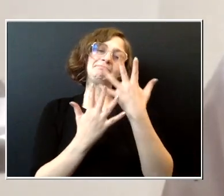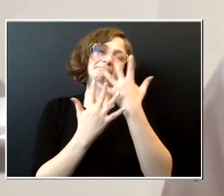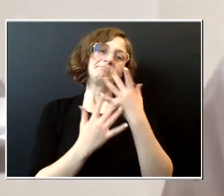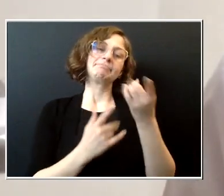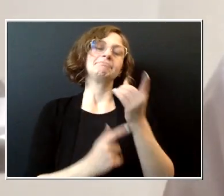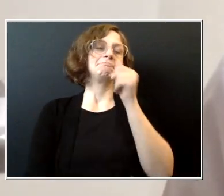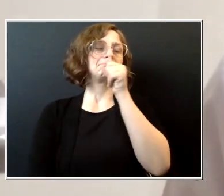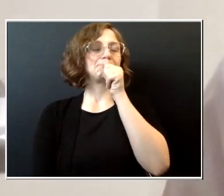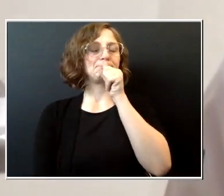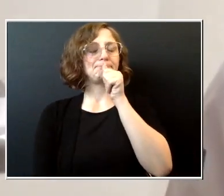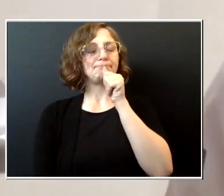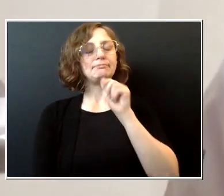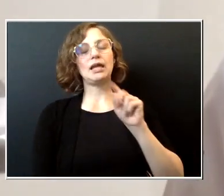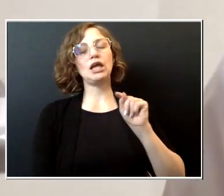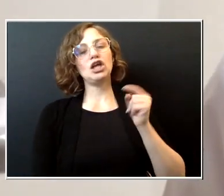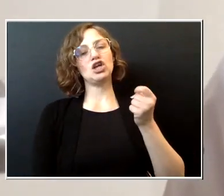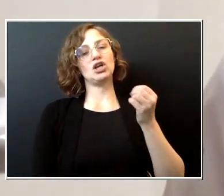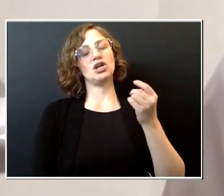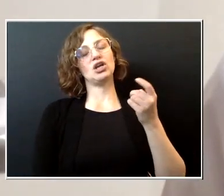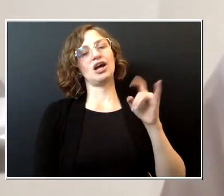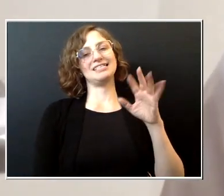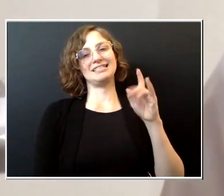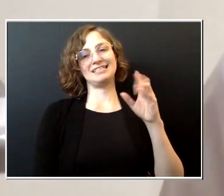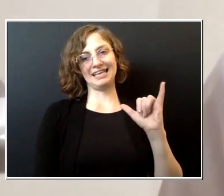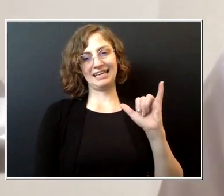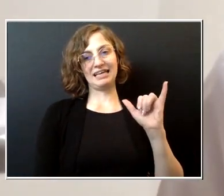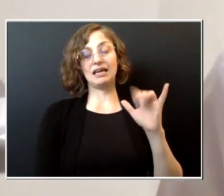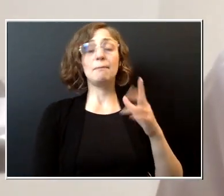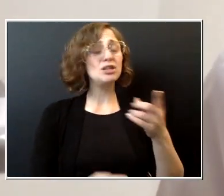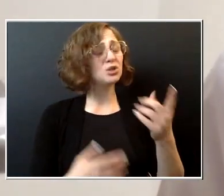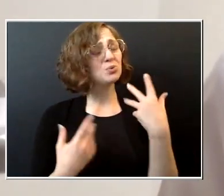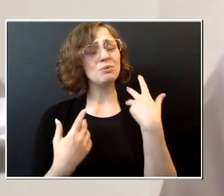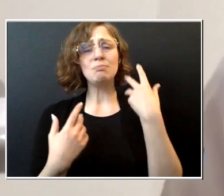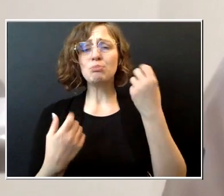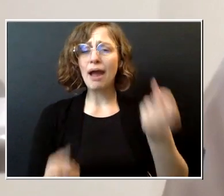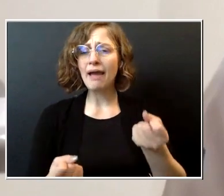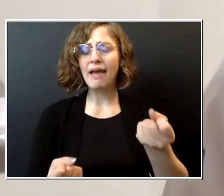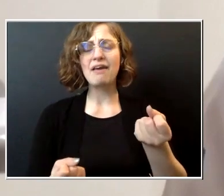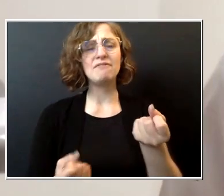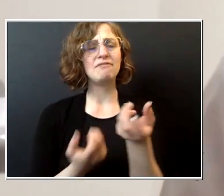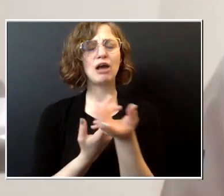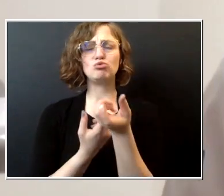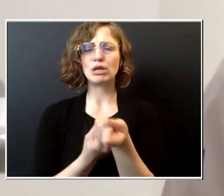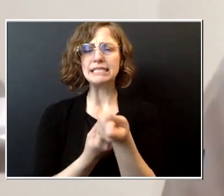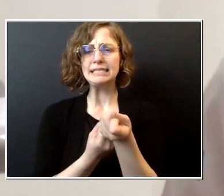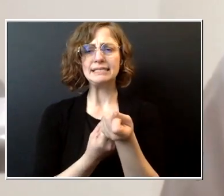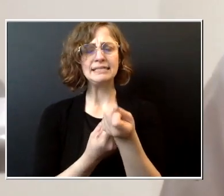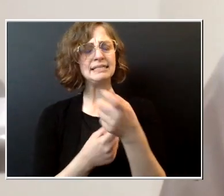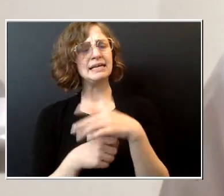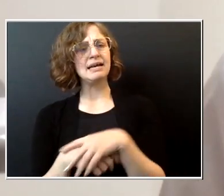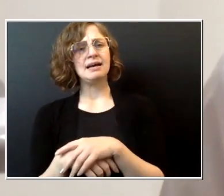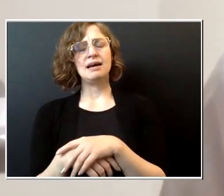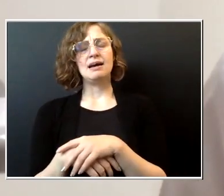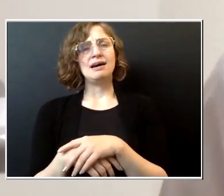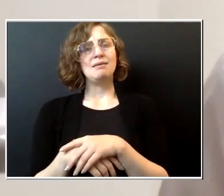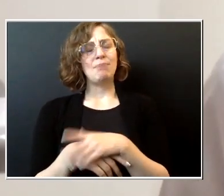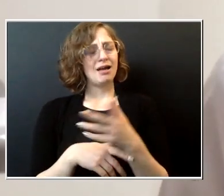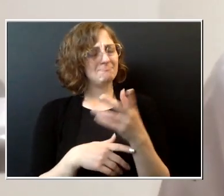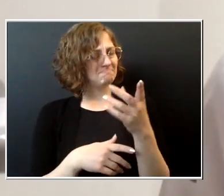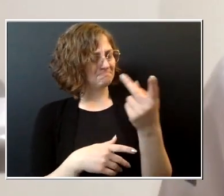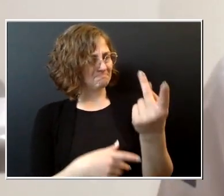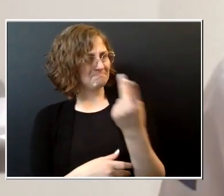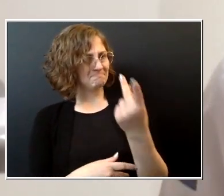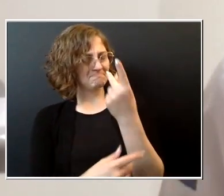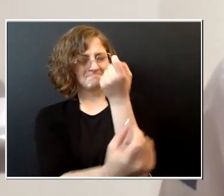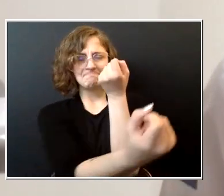such bravery and trust. But at the end of the day, we were on the same page on our end